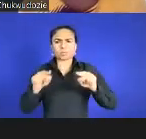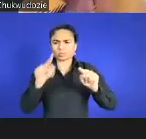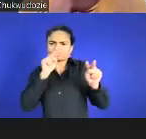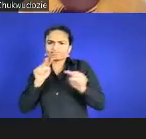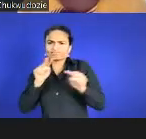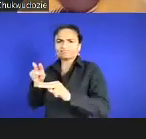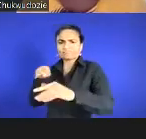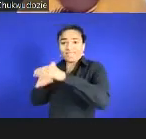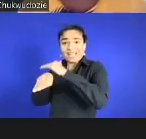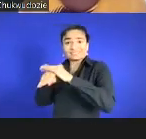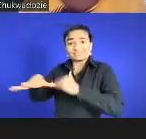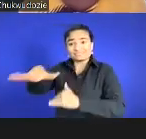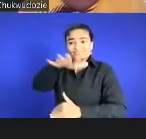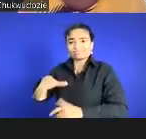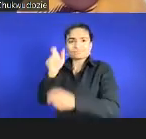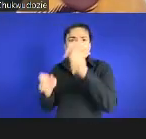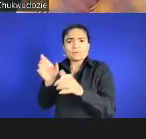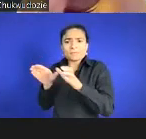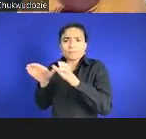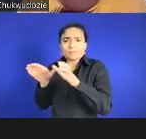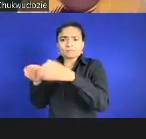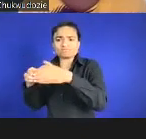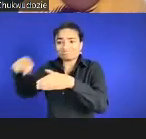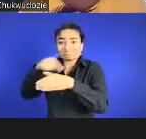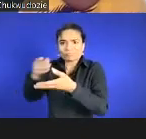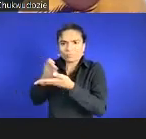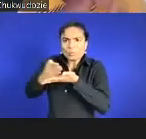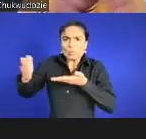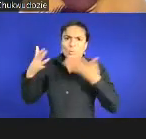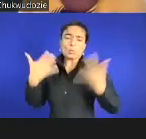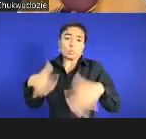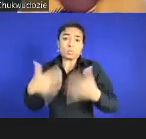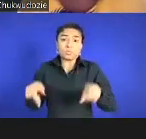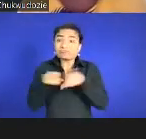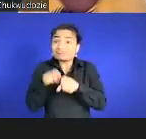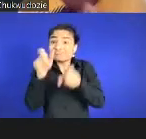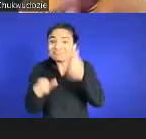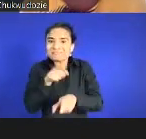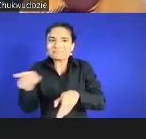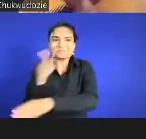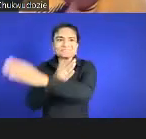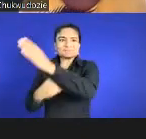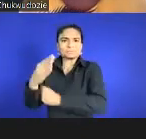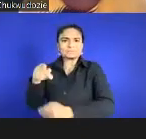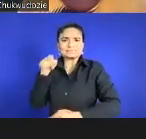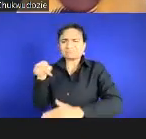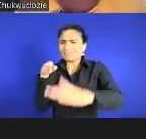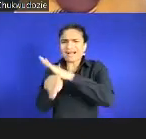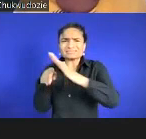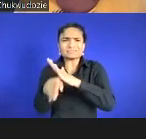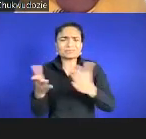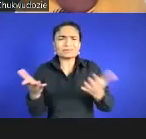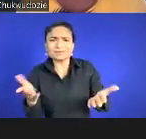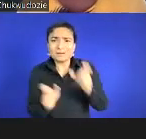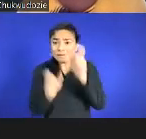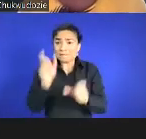groups like persons with disability, or like, those who are not maybe from that area, but still want to report something that